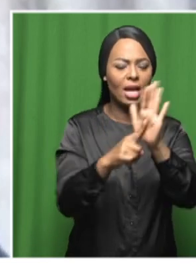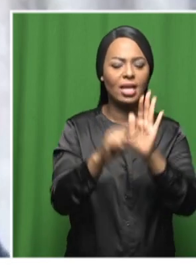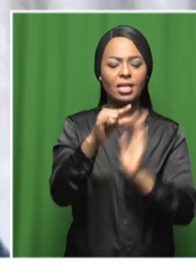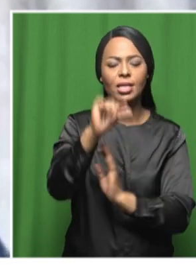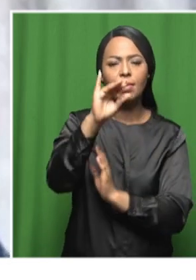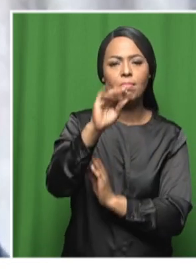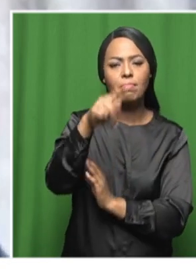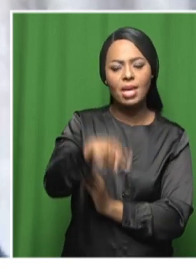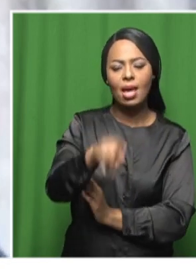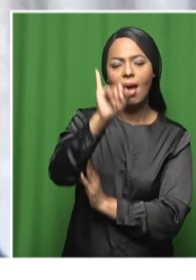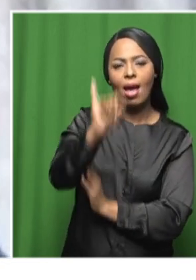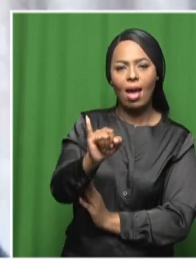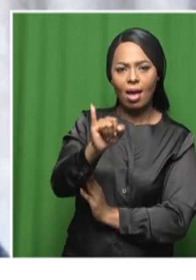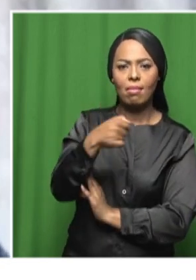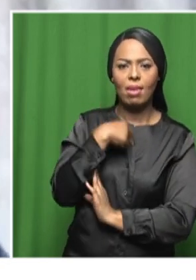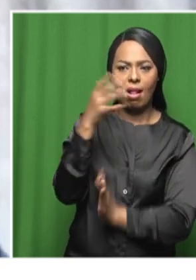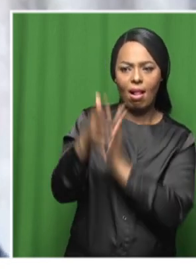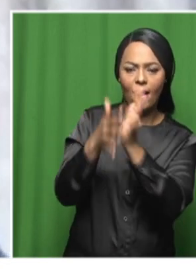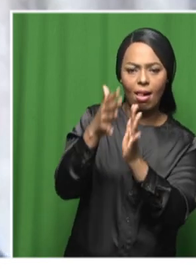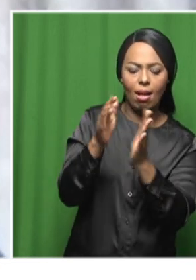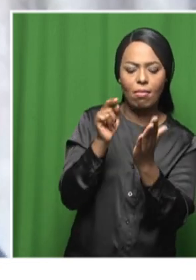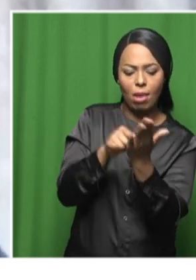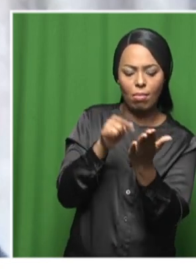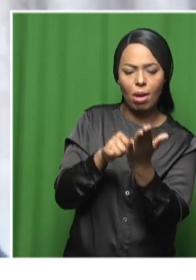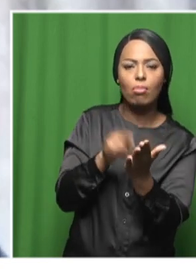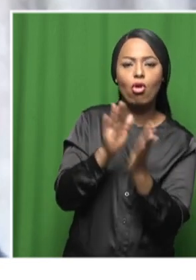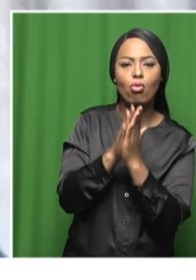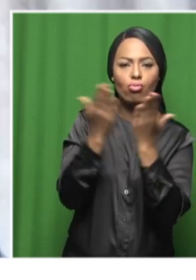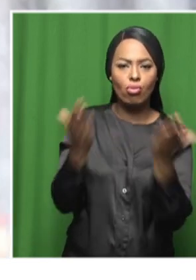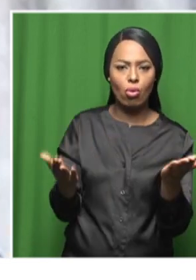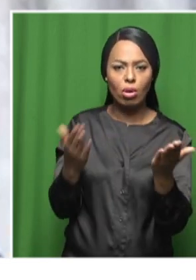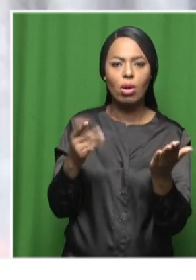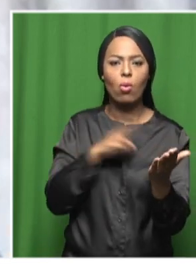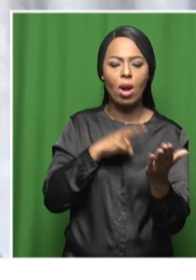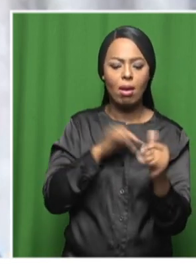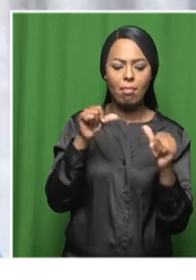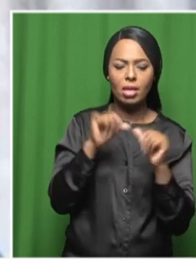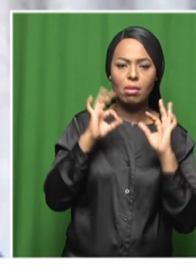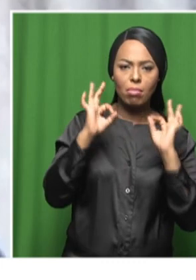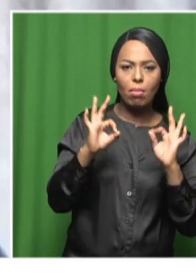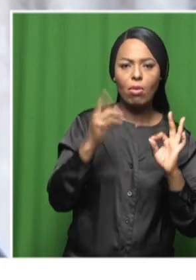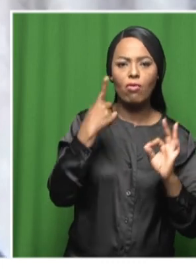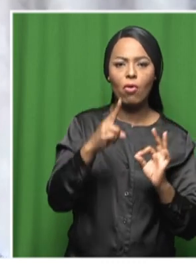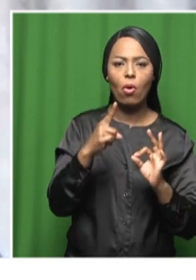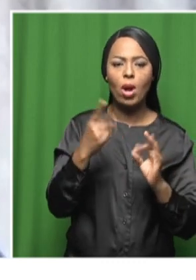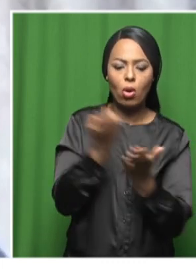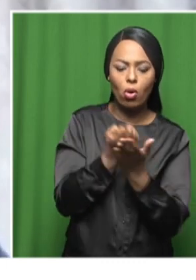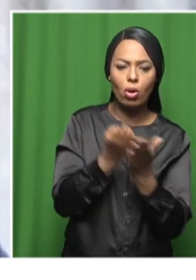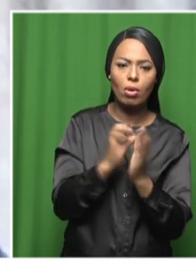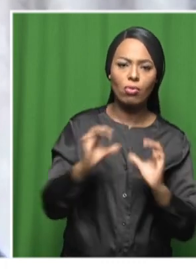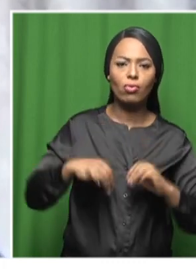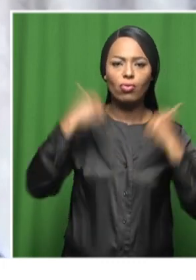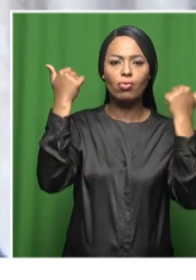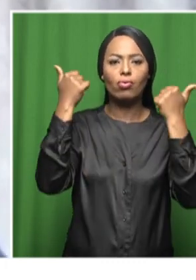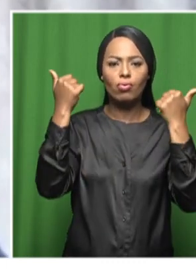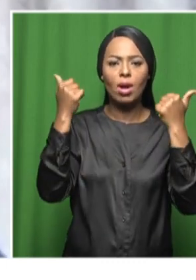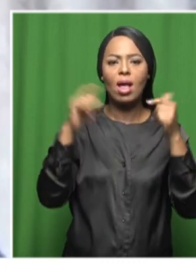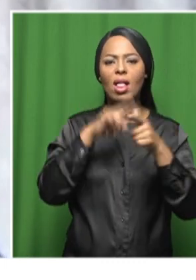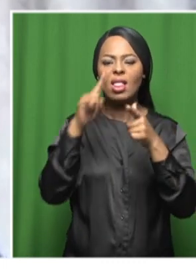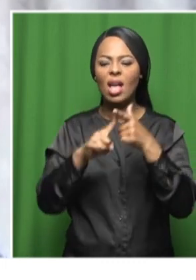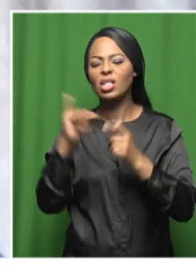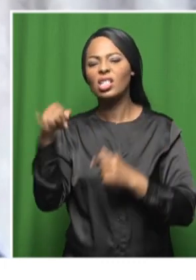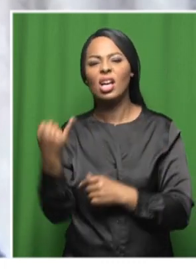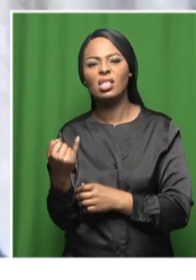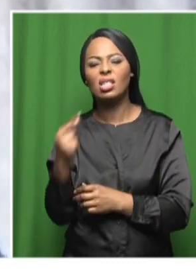GPI, that I've indicated in the book as a better measure of economic well-being than just GDP per capita.